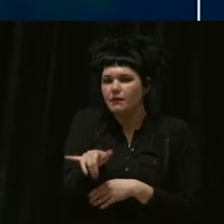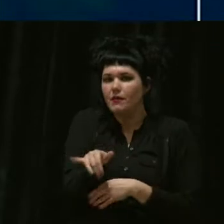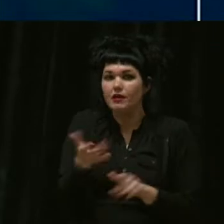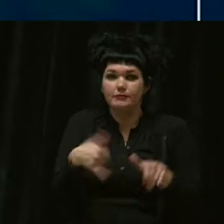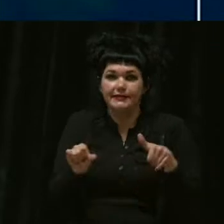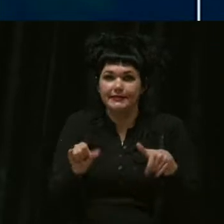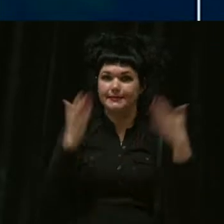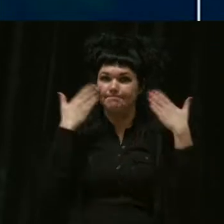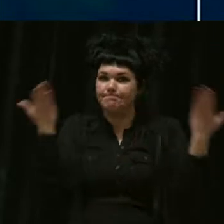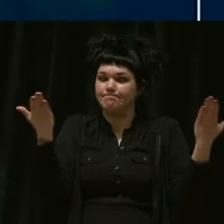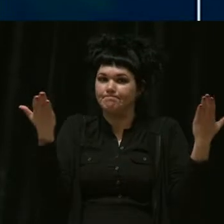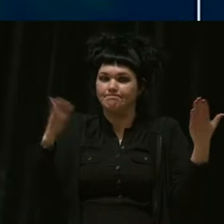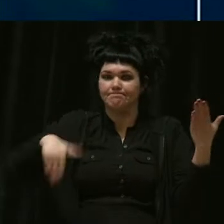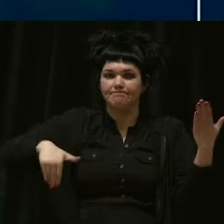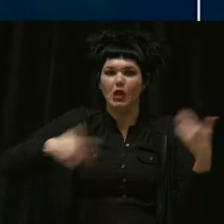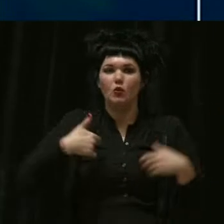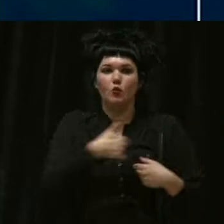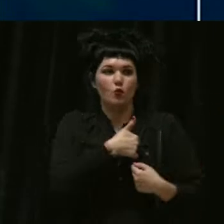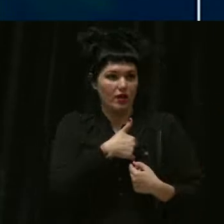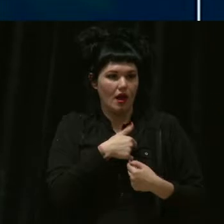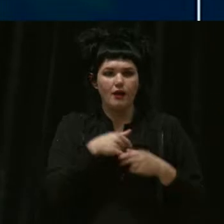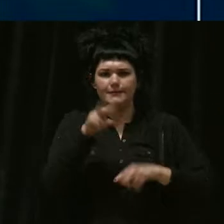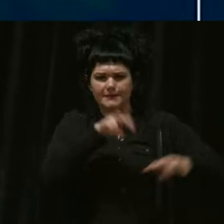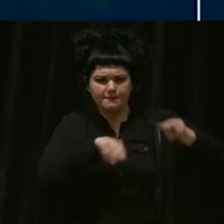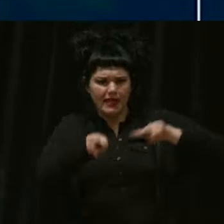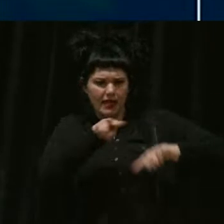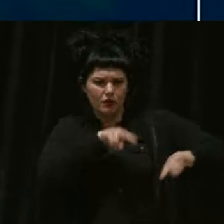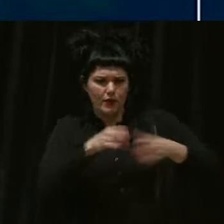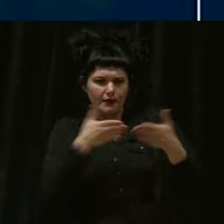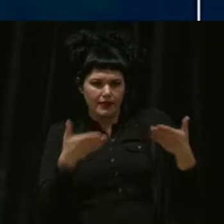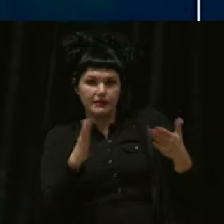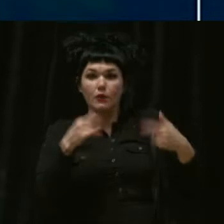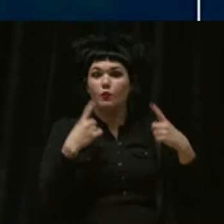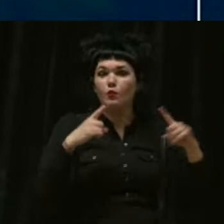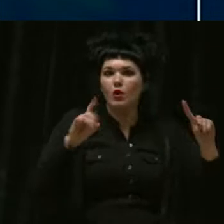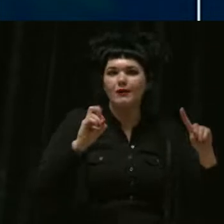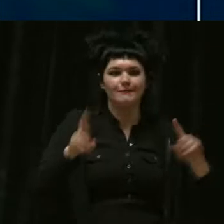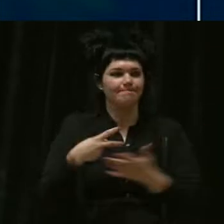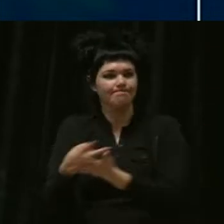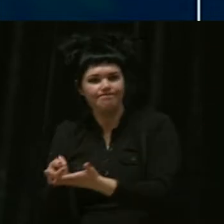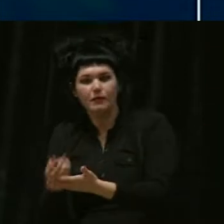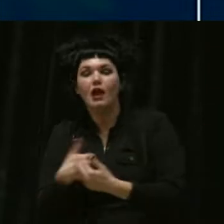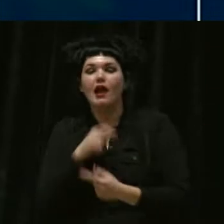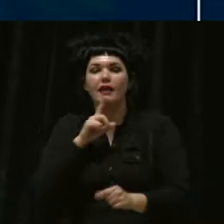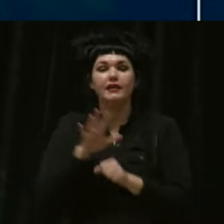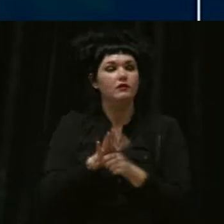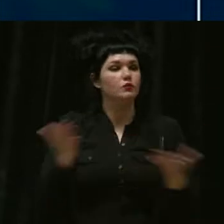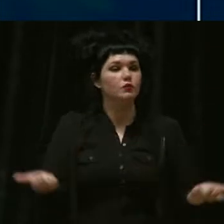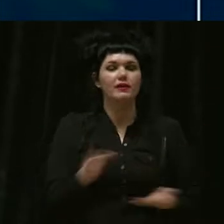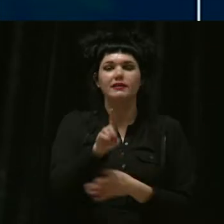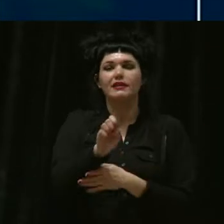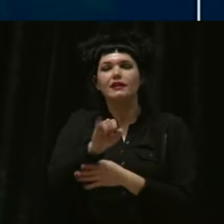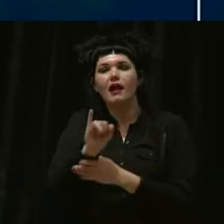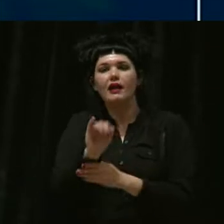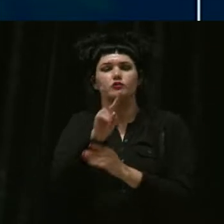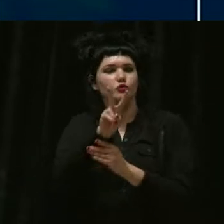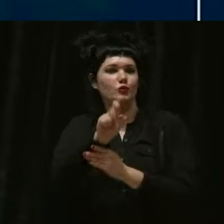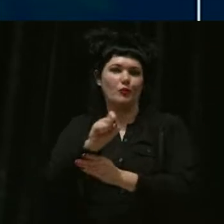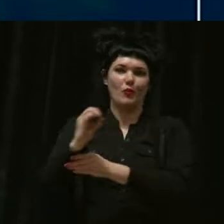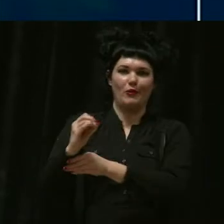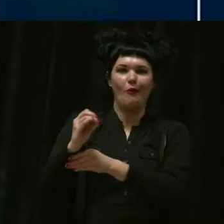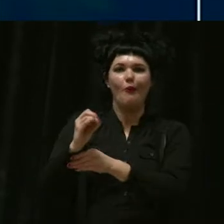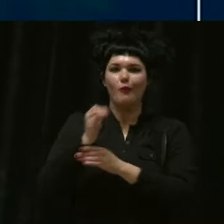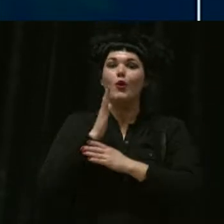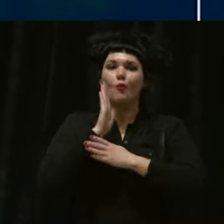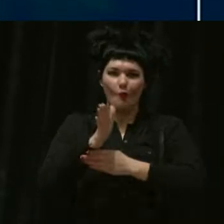air. We're in the process of evaluating what's worked, what hasn't worked. What I can guarantee you is that DEI 2.0